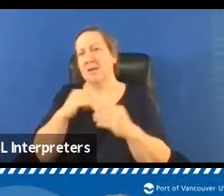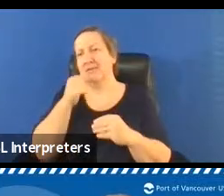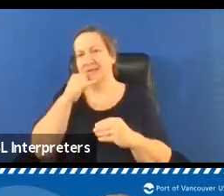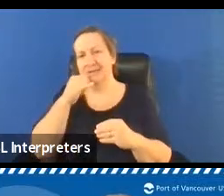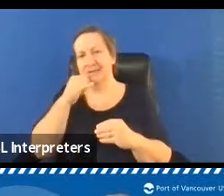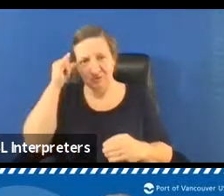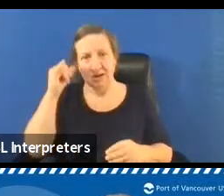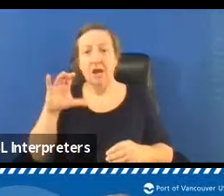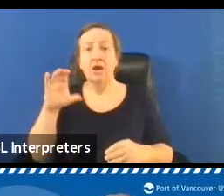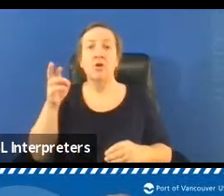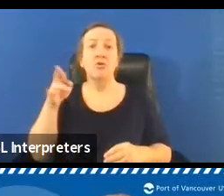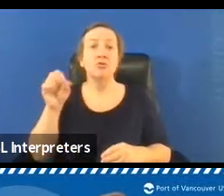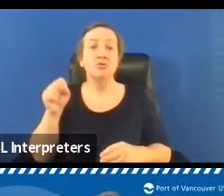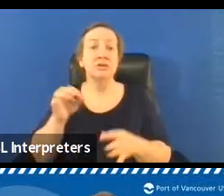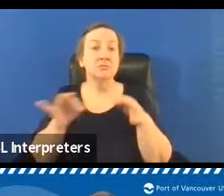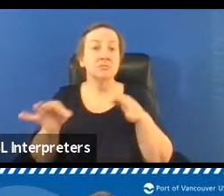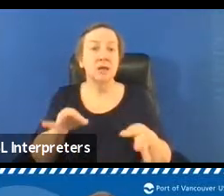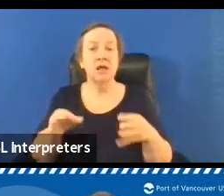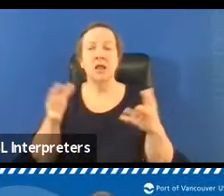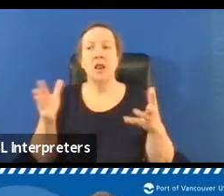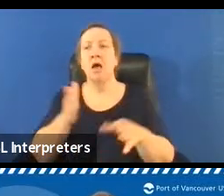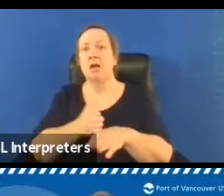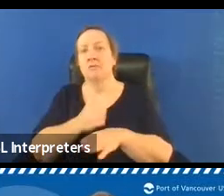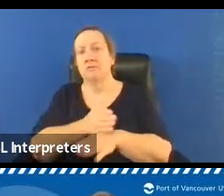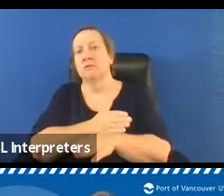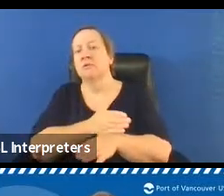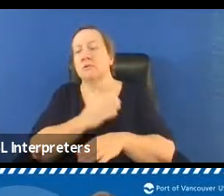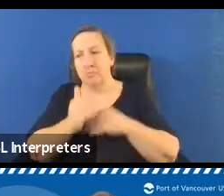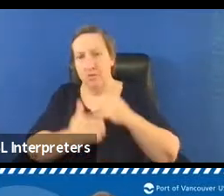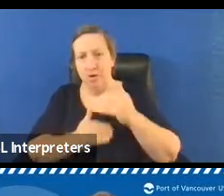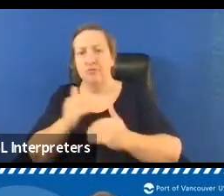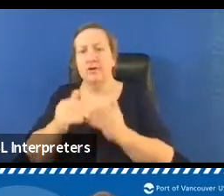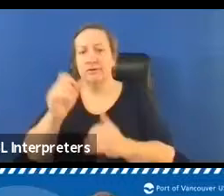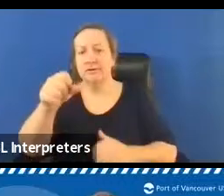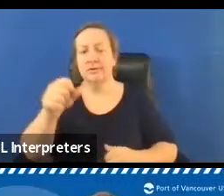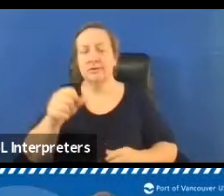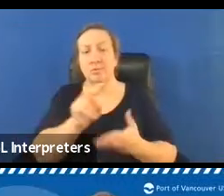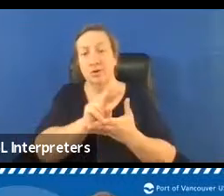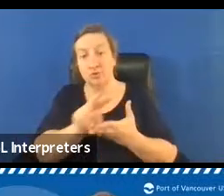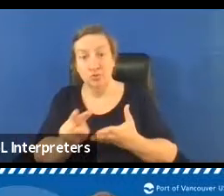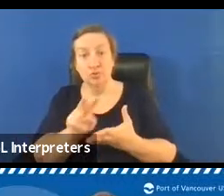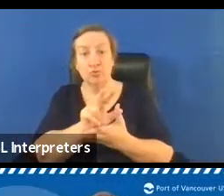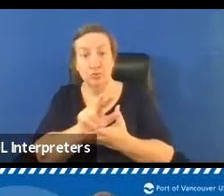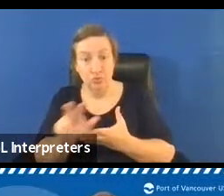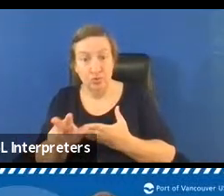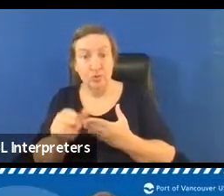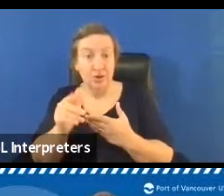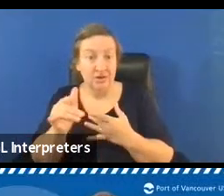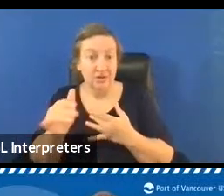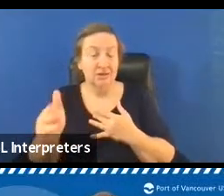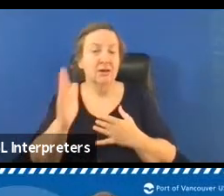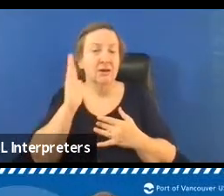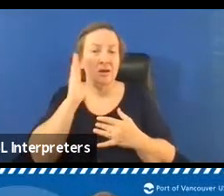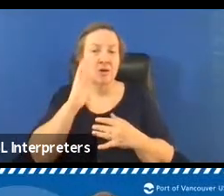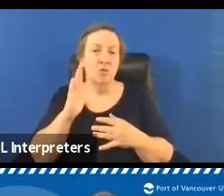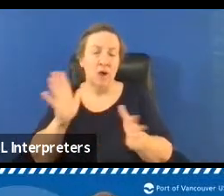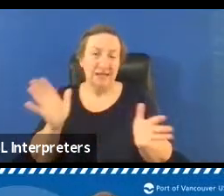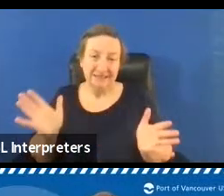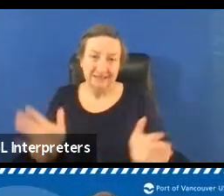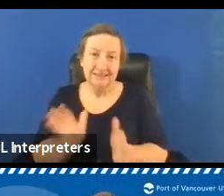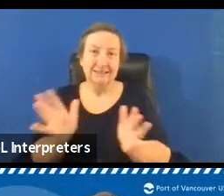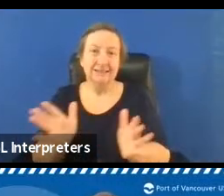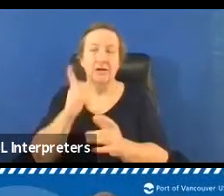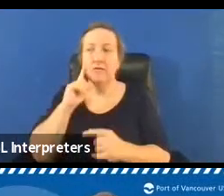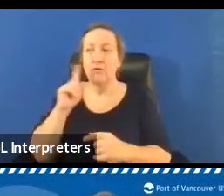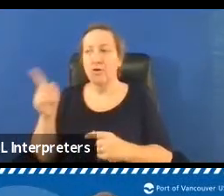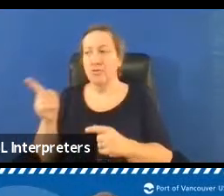Chris explained how much progress we've made, but the next 2 to 3 weeks especially, we're going to be pushing hard for their